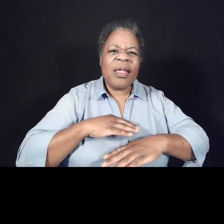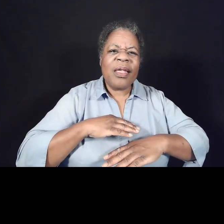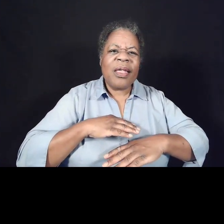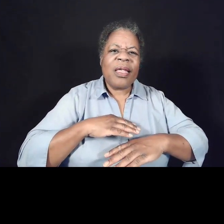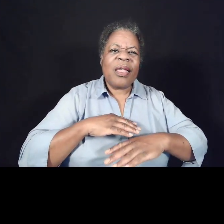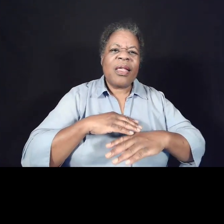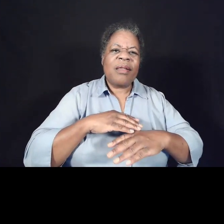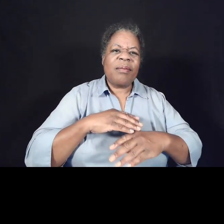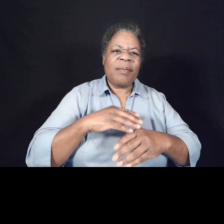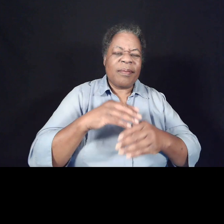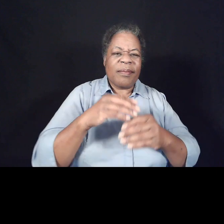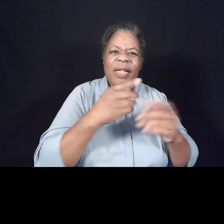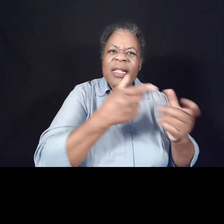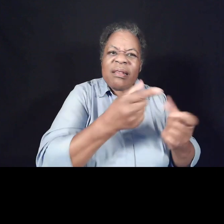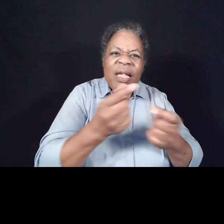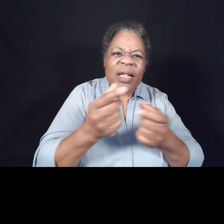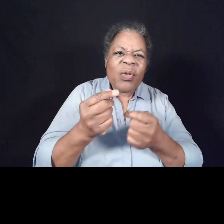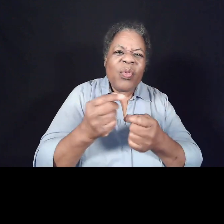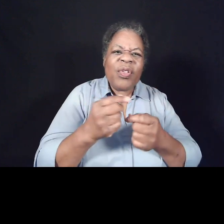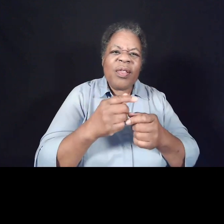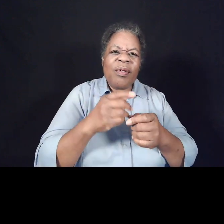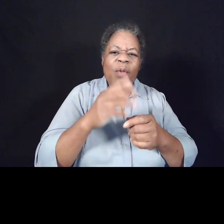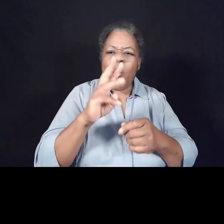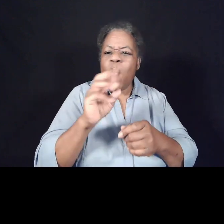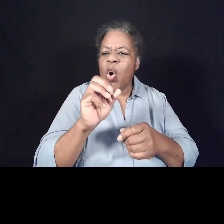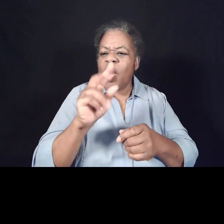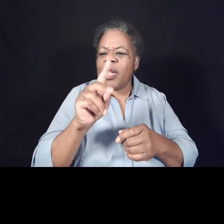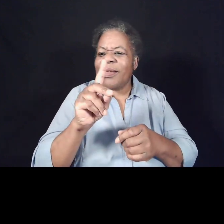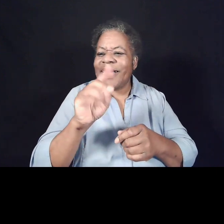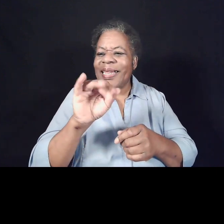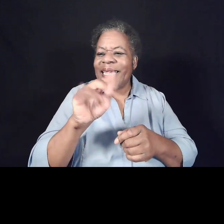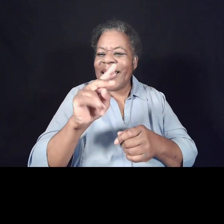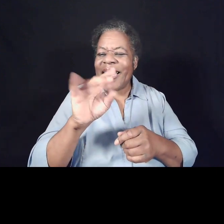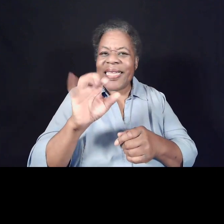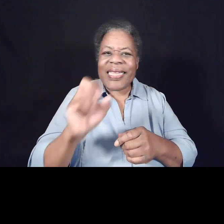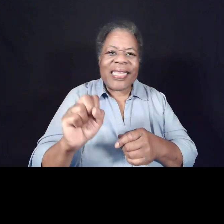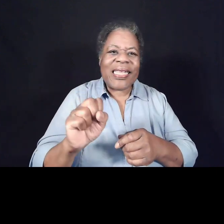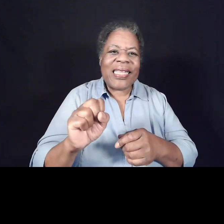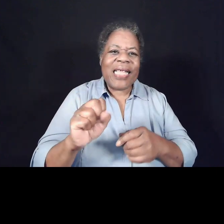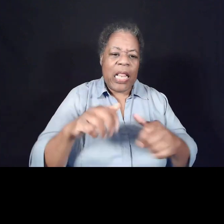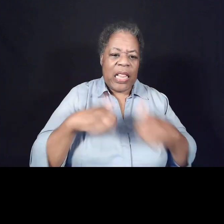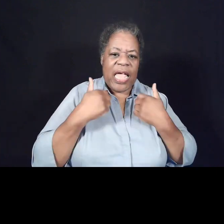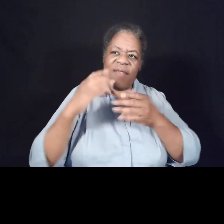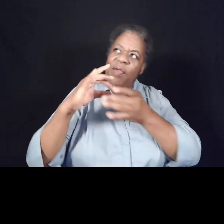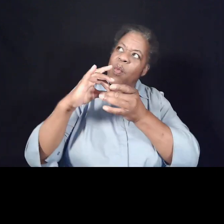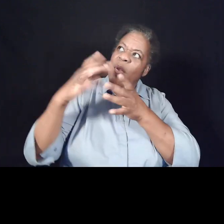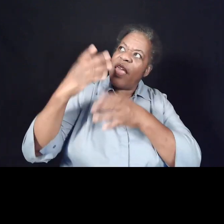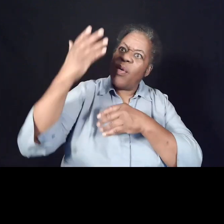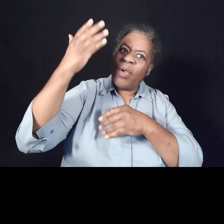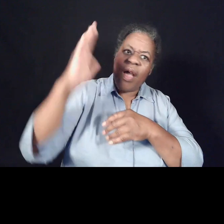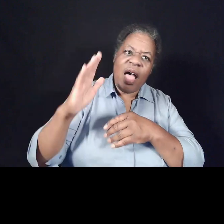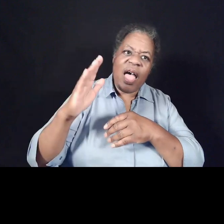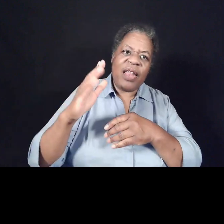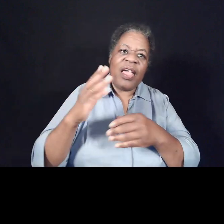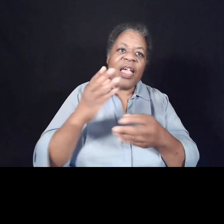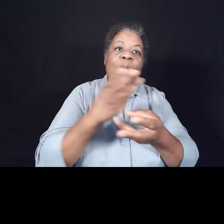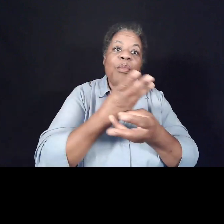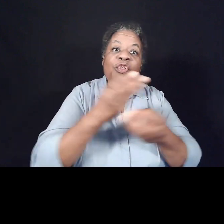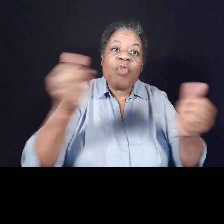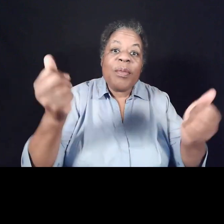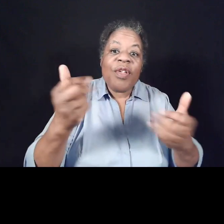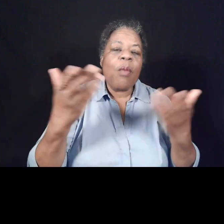diagnosis is worldliness, doing life without God. The prescription is